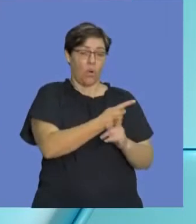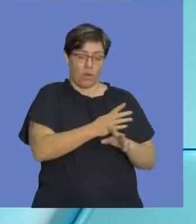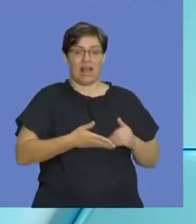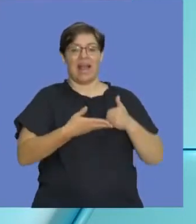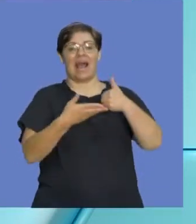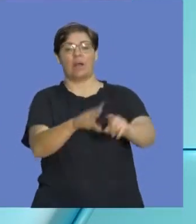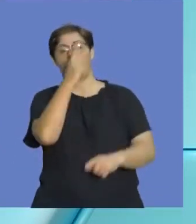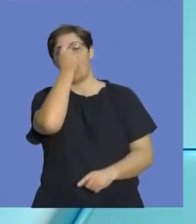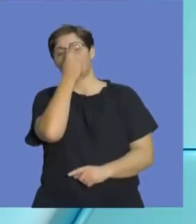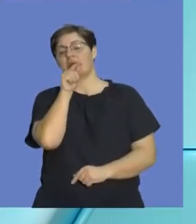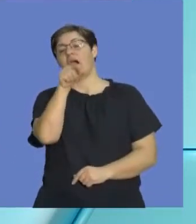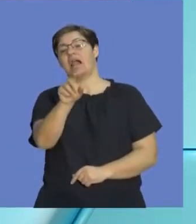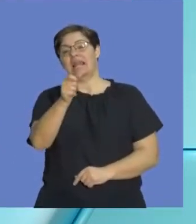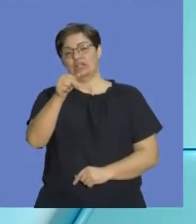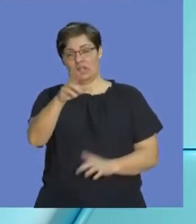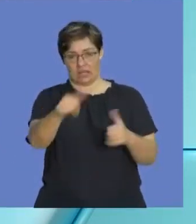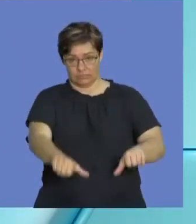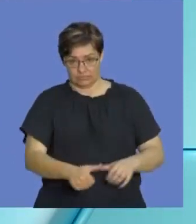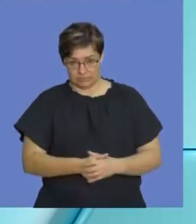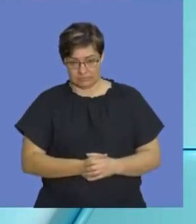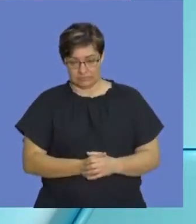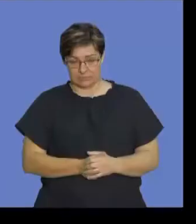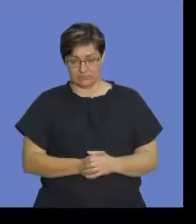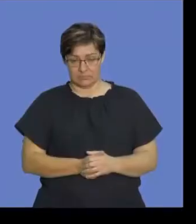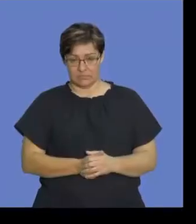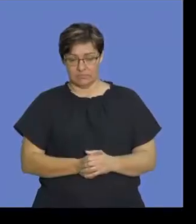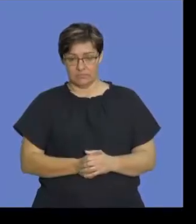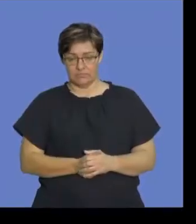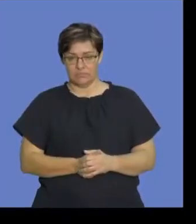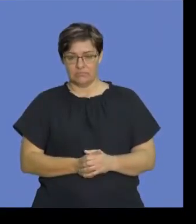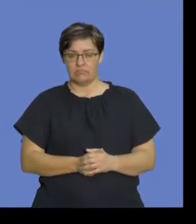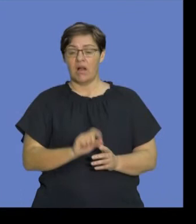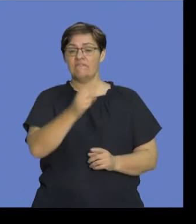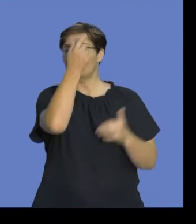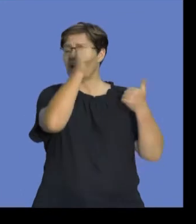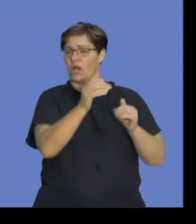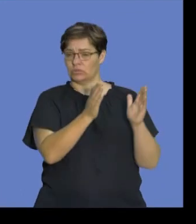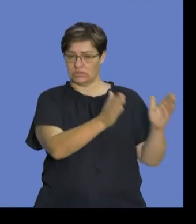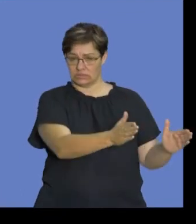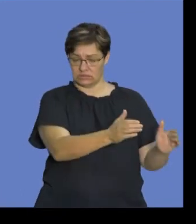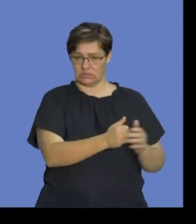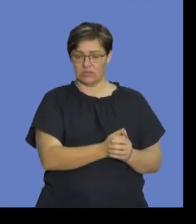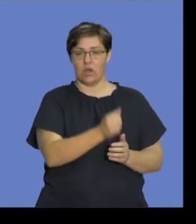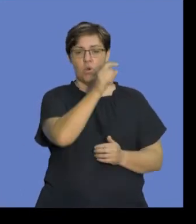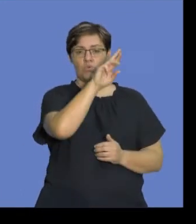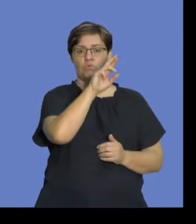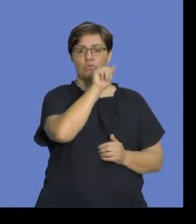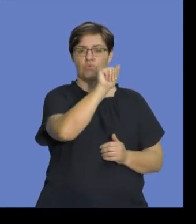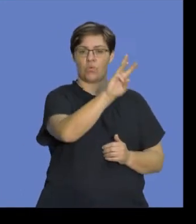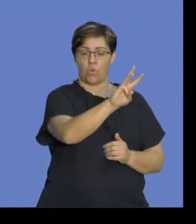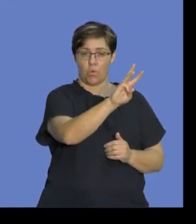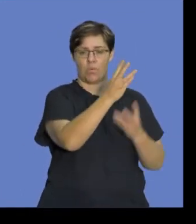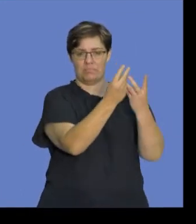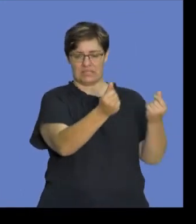in understanding the ledger account. Okay, and the first account that we'll be dealing with here is your raw